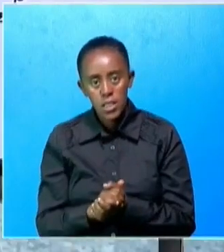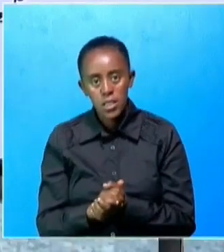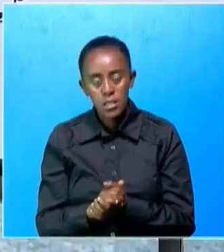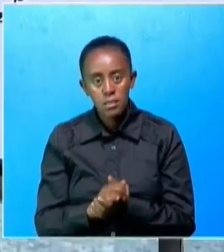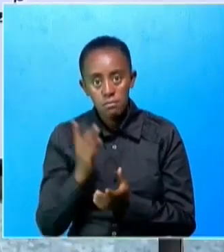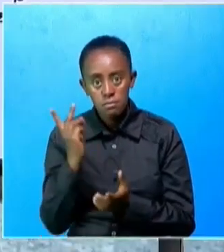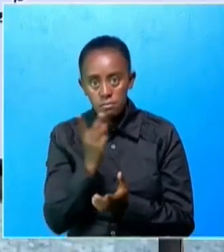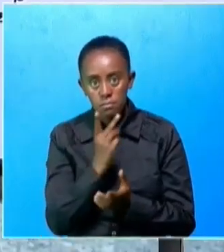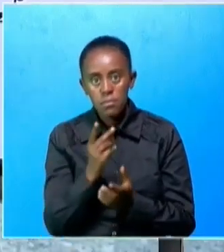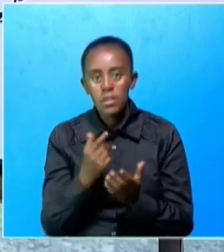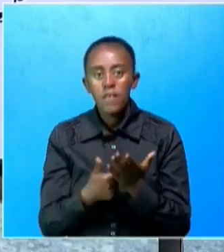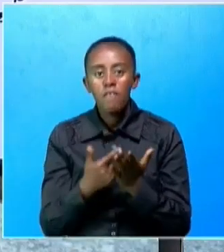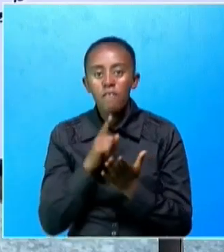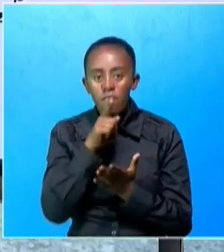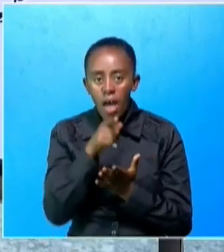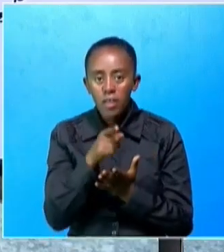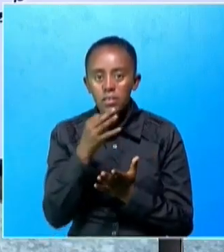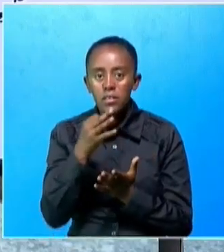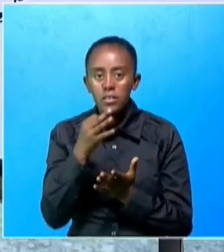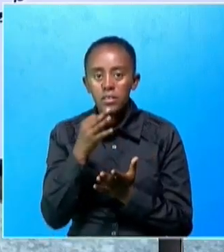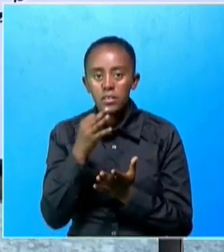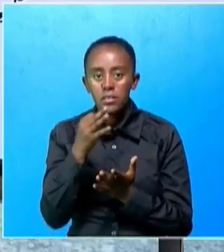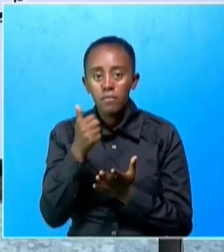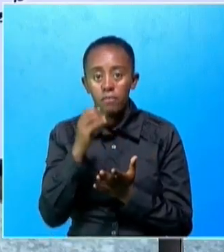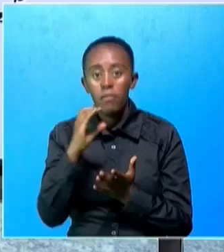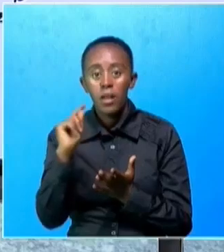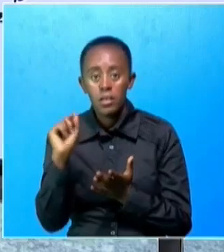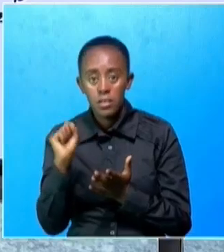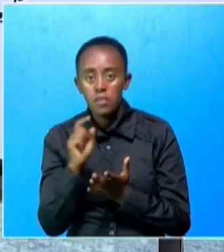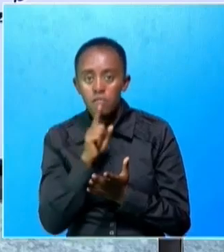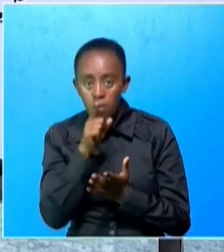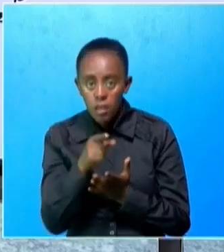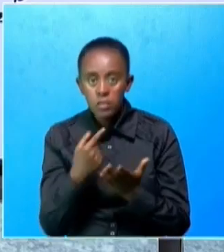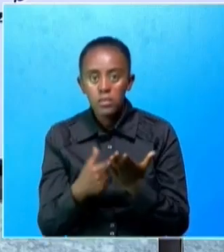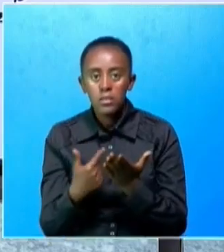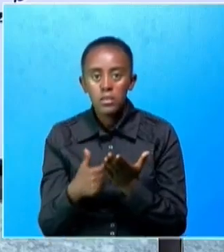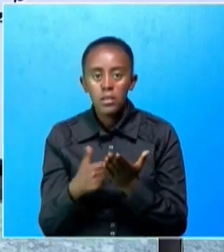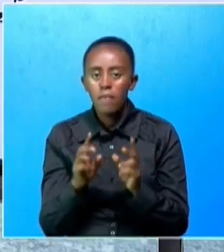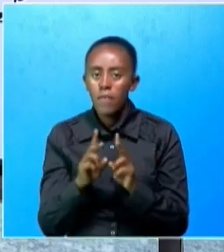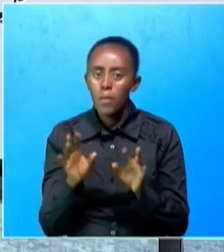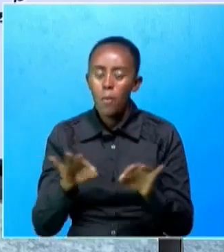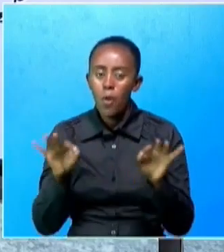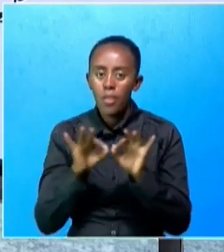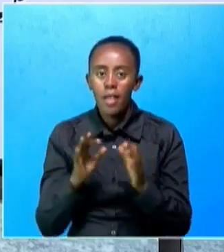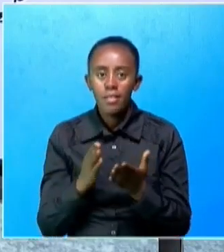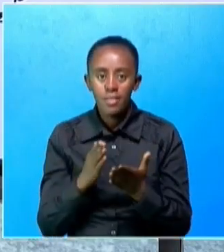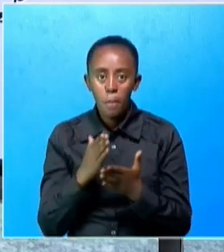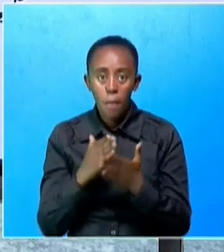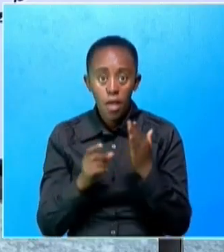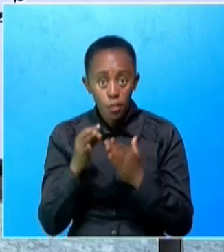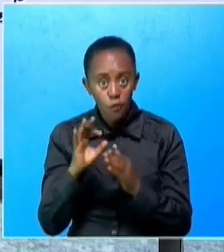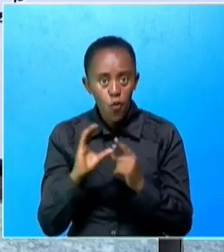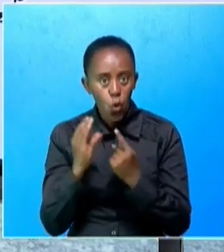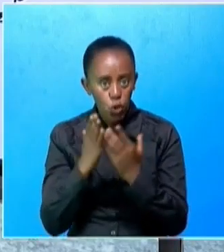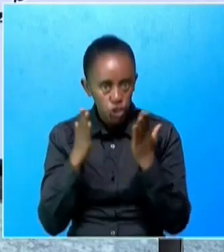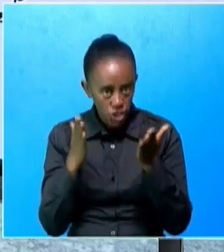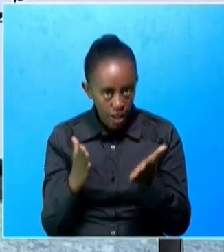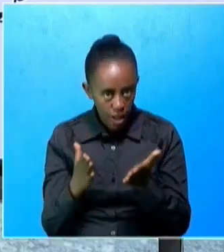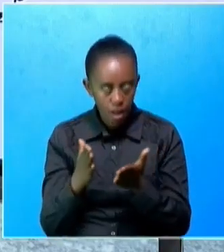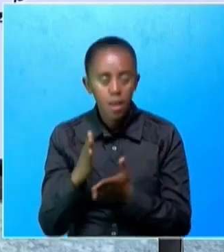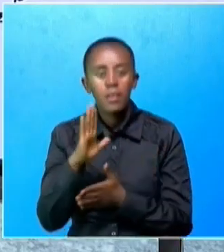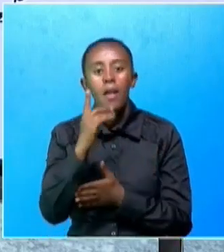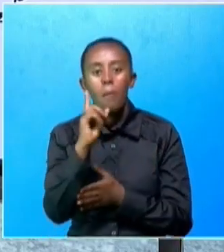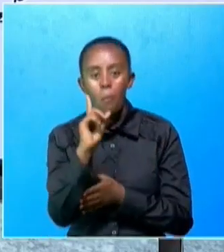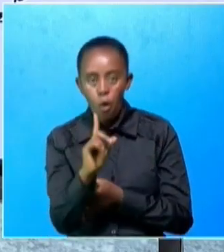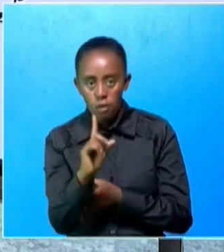these are the factors. I'm sure that this is a very important part of conditional type